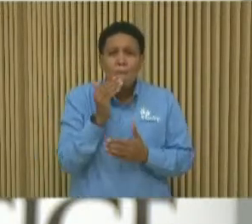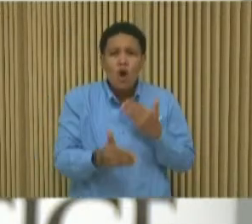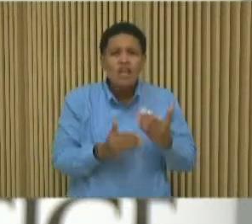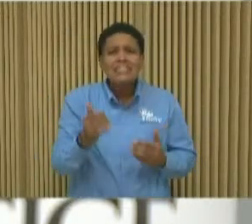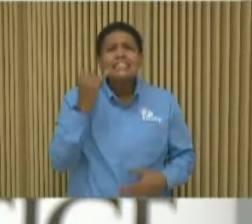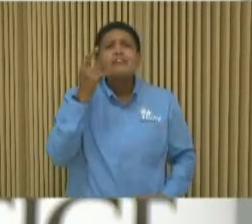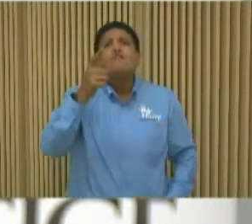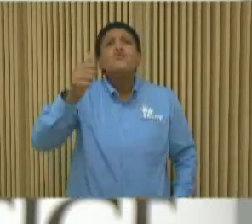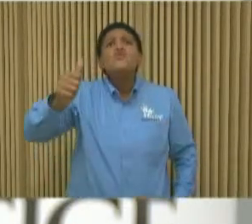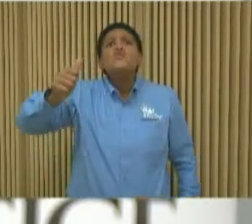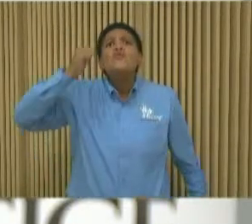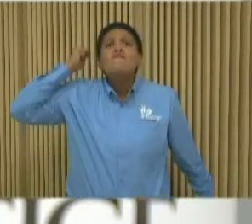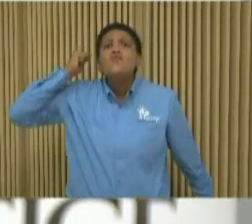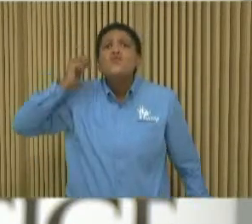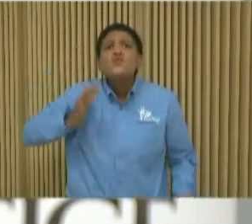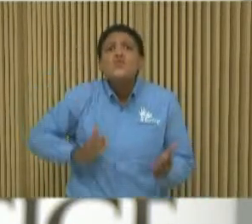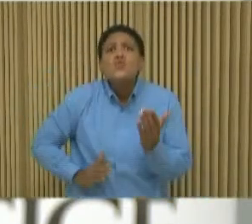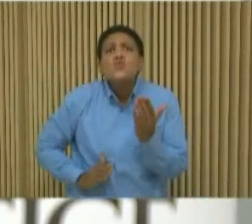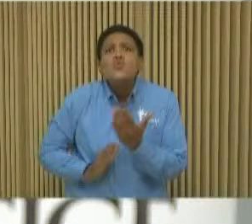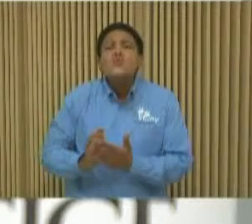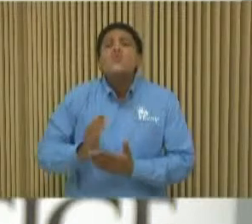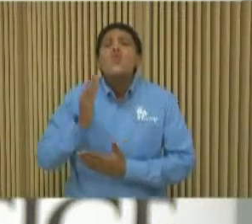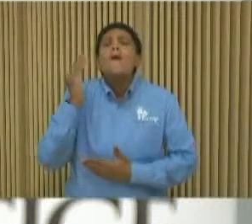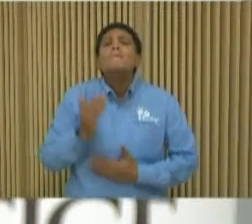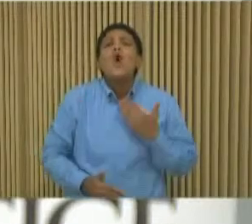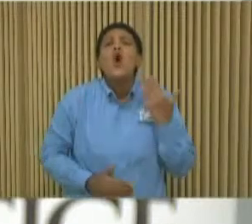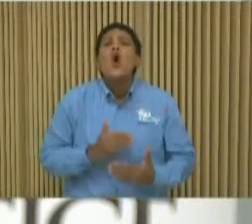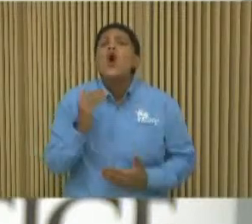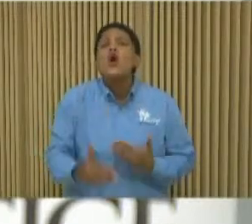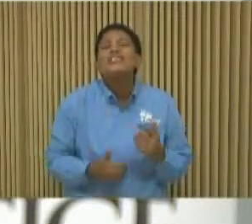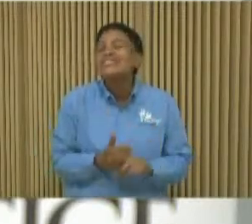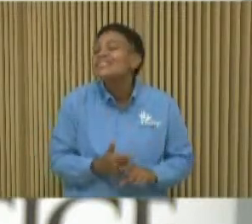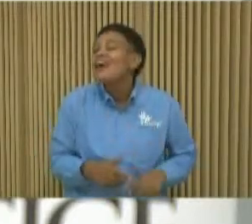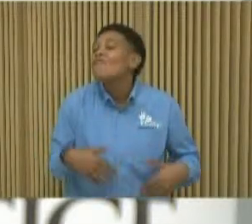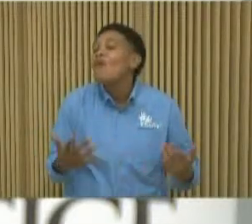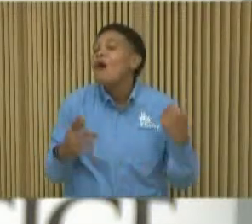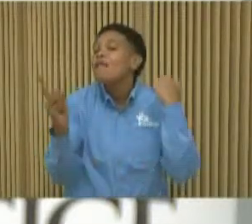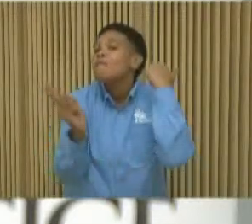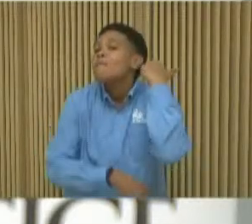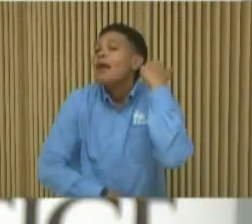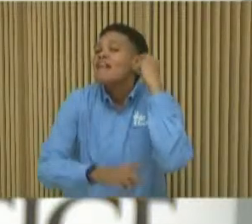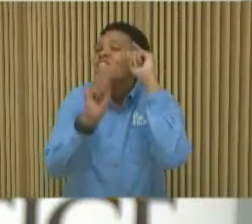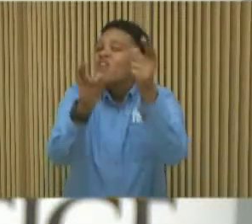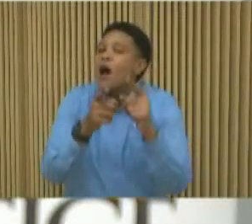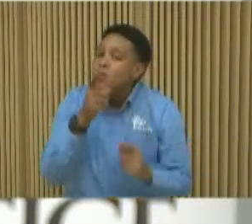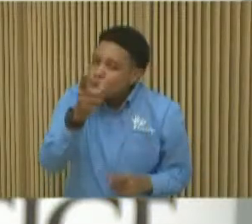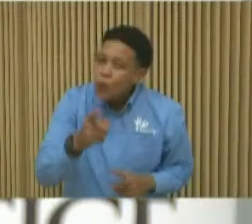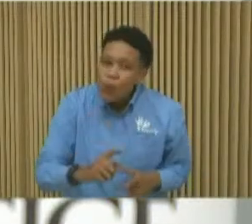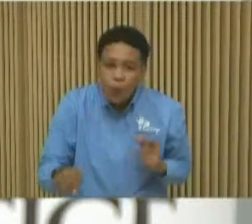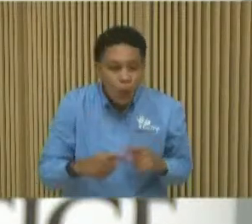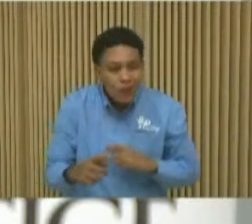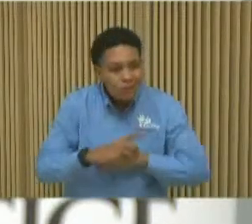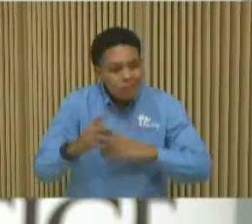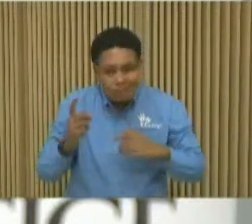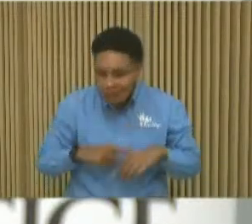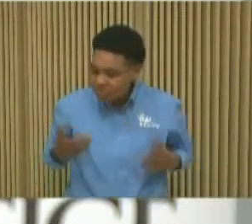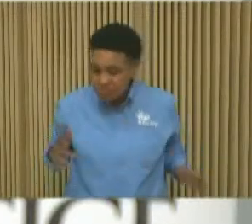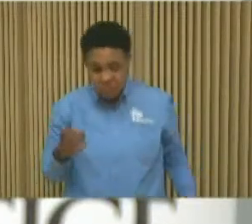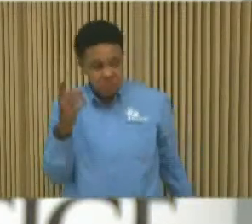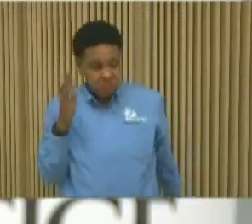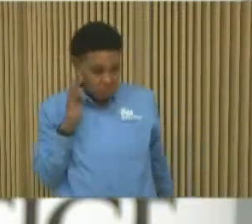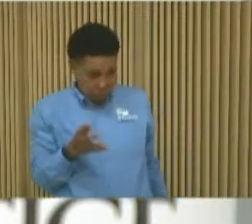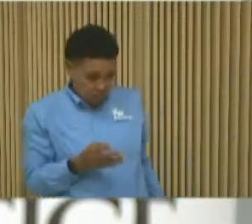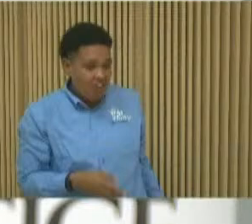you refuse to go through that process, there is penalties for you at the end of the day because you're wasting